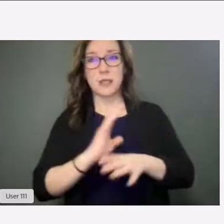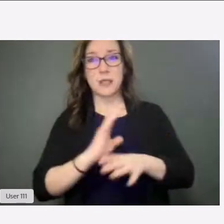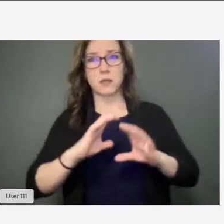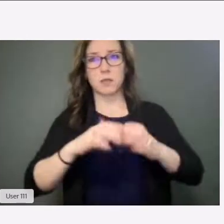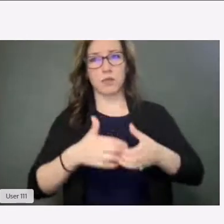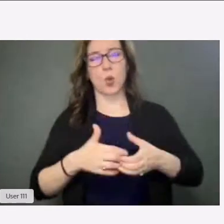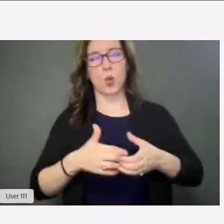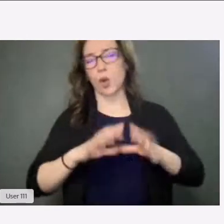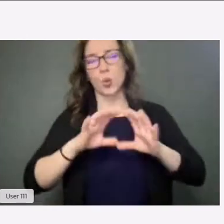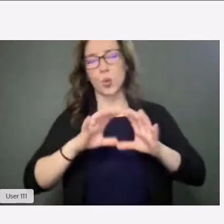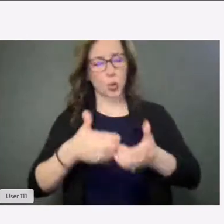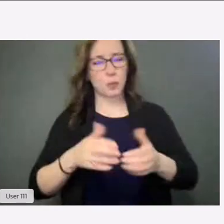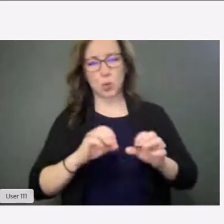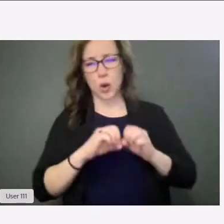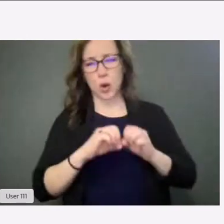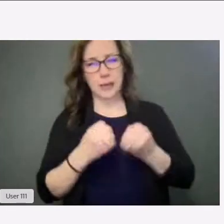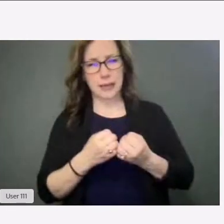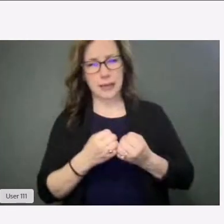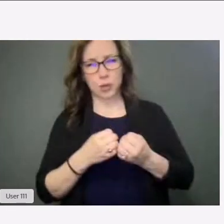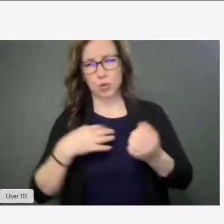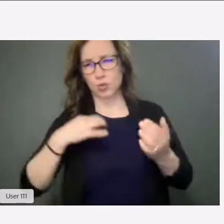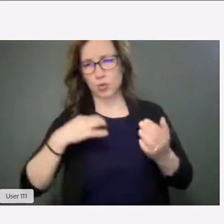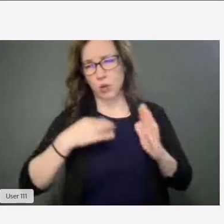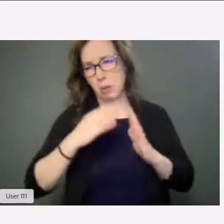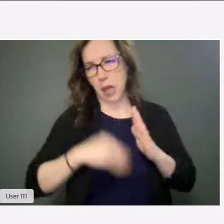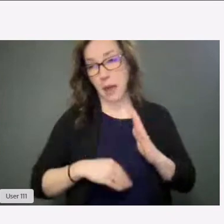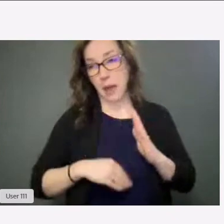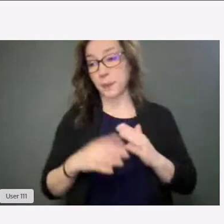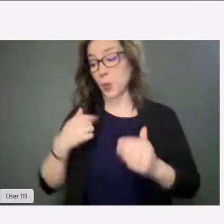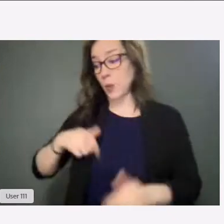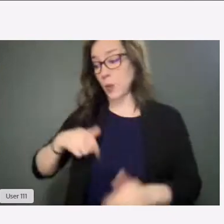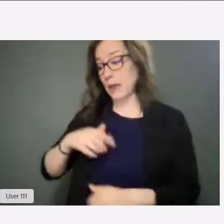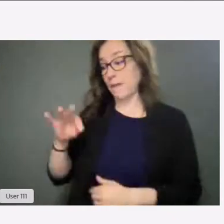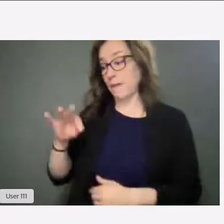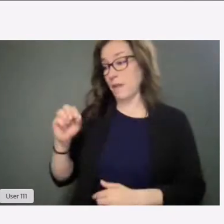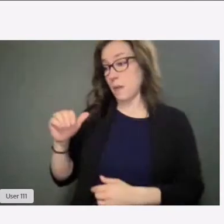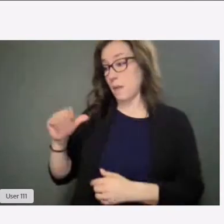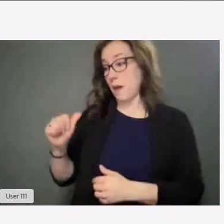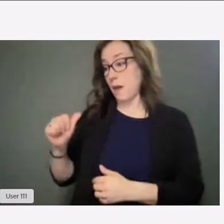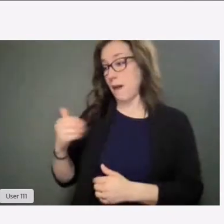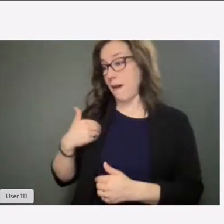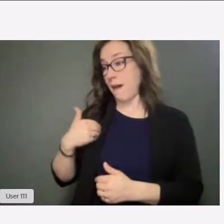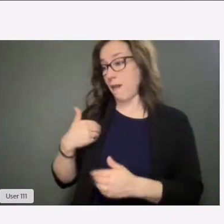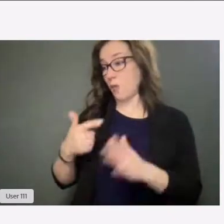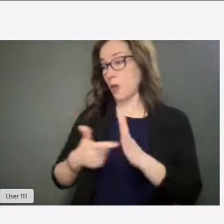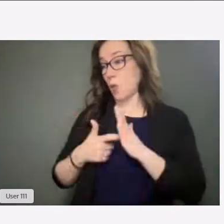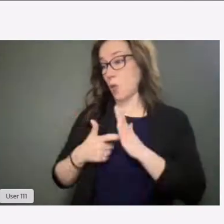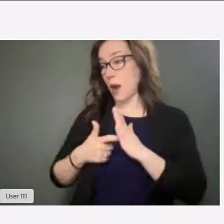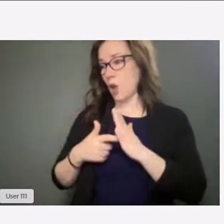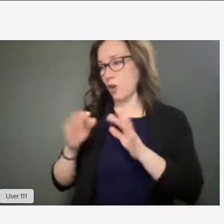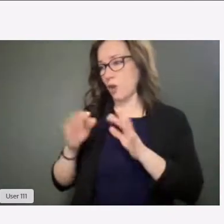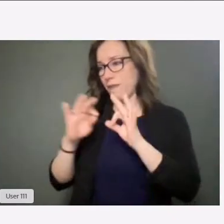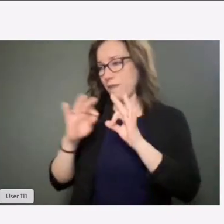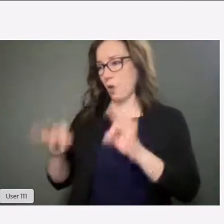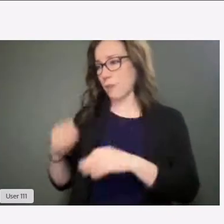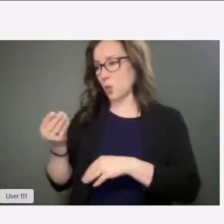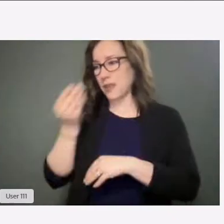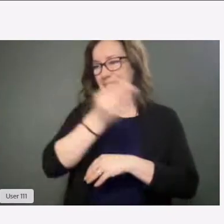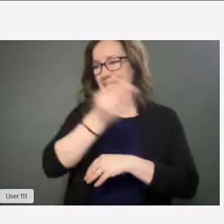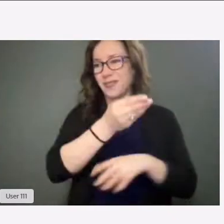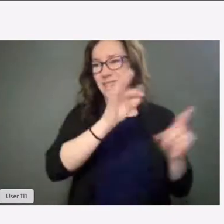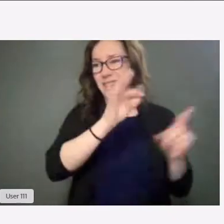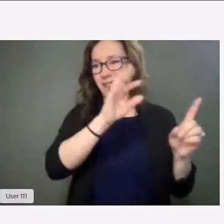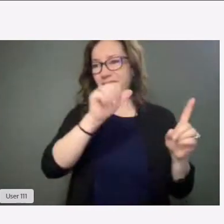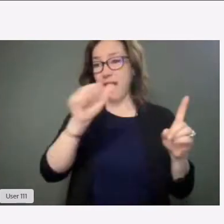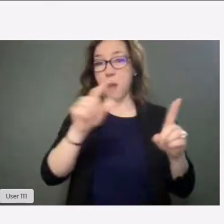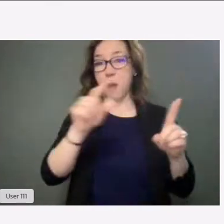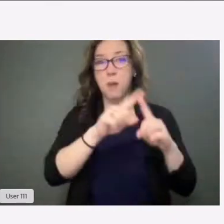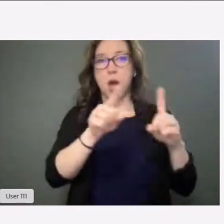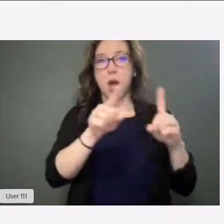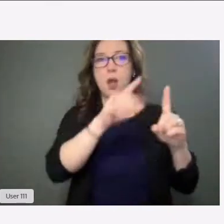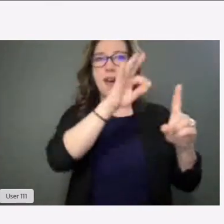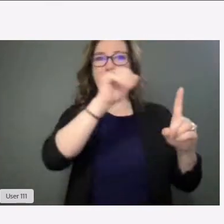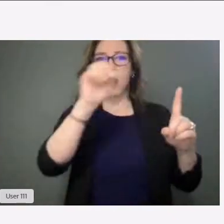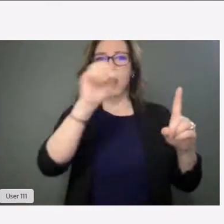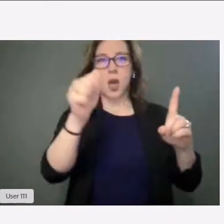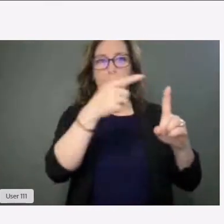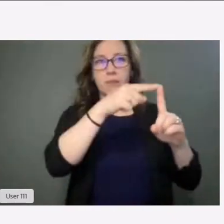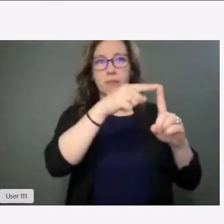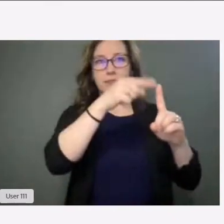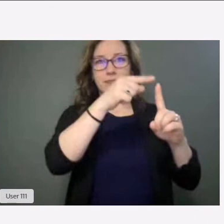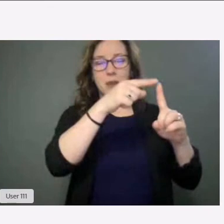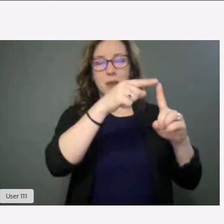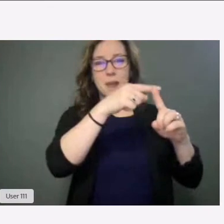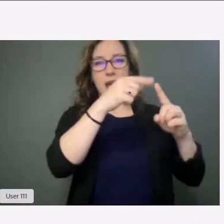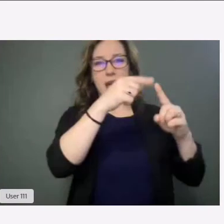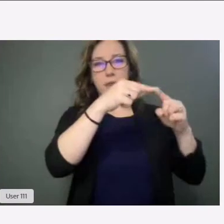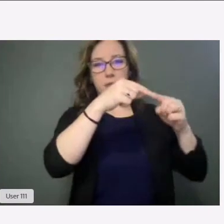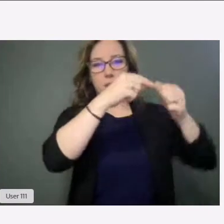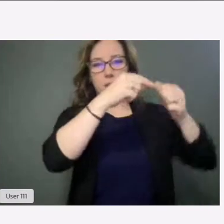them. So while we, FEMA, have, you know, required forms for the SAA as the applicant, the SAA might have additional